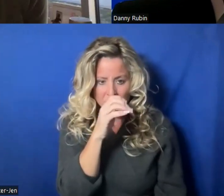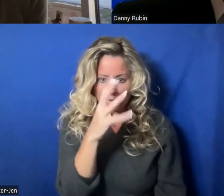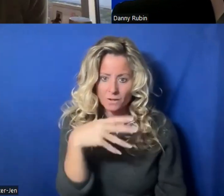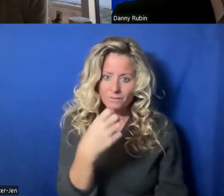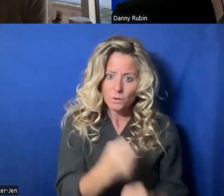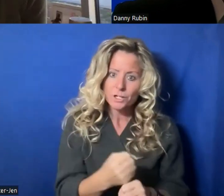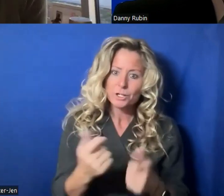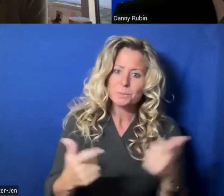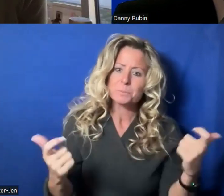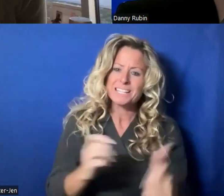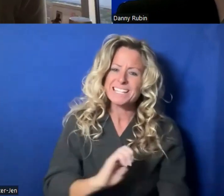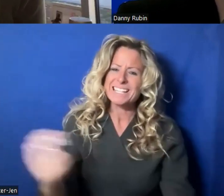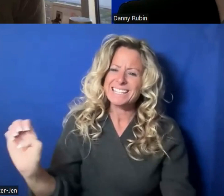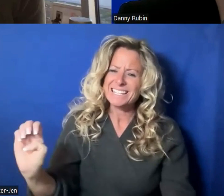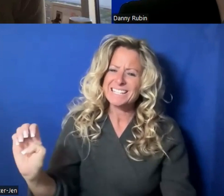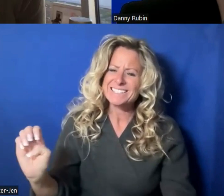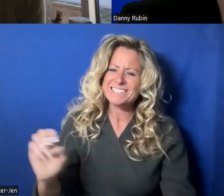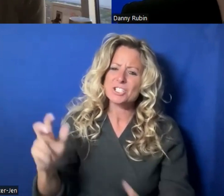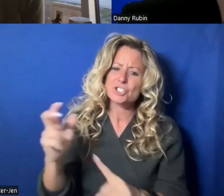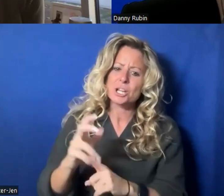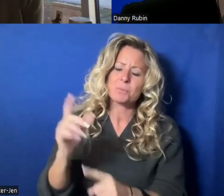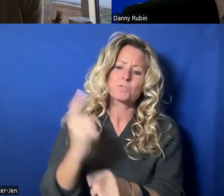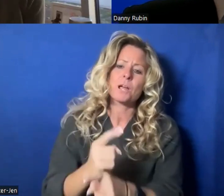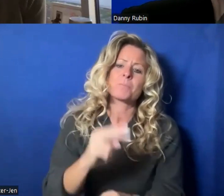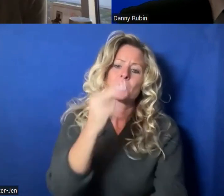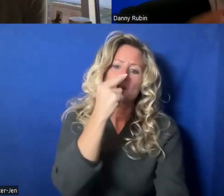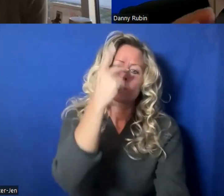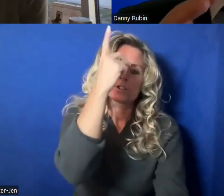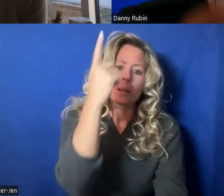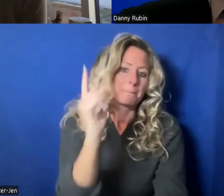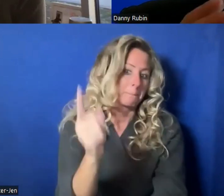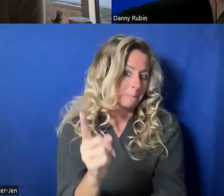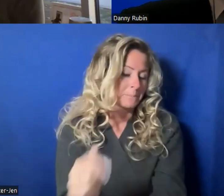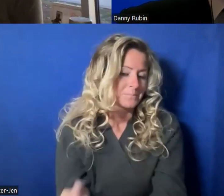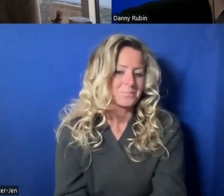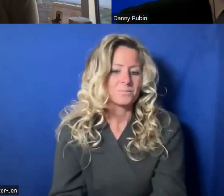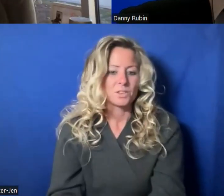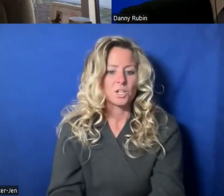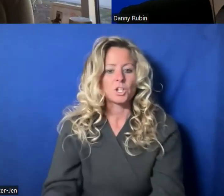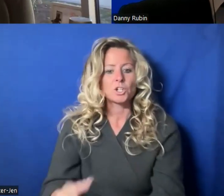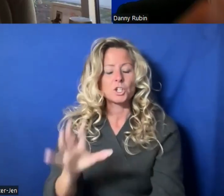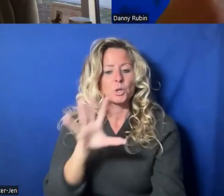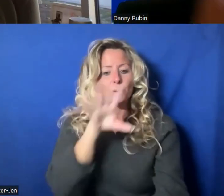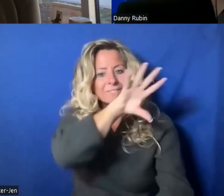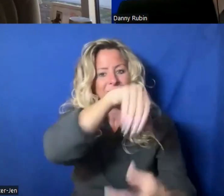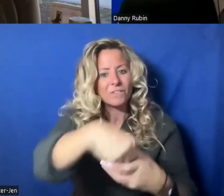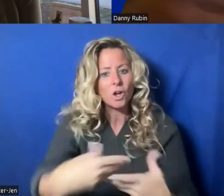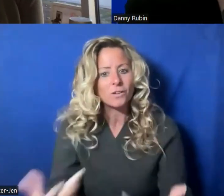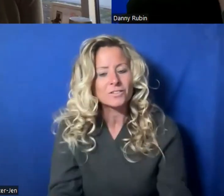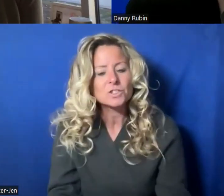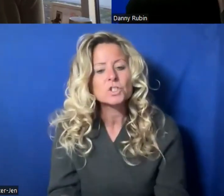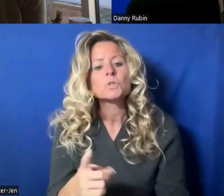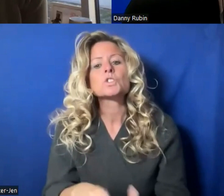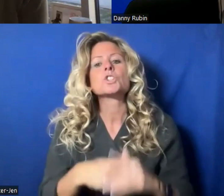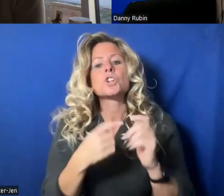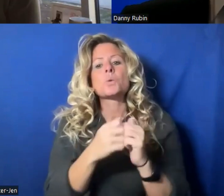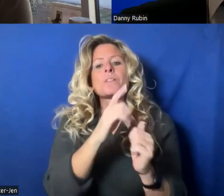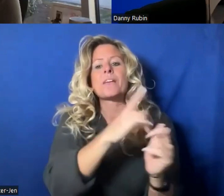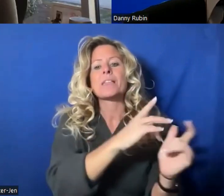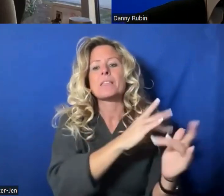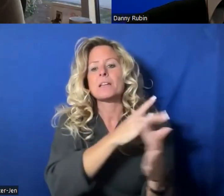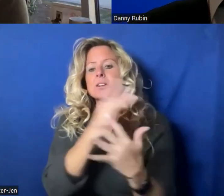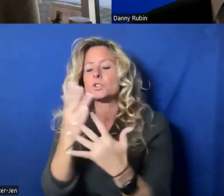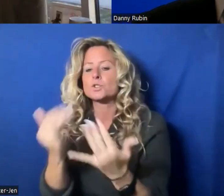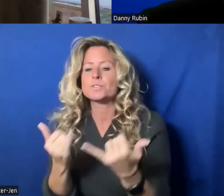East champion we when you were at were. Notre Dame. So Yeah. you were in you were in it. So start with that and bring us up to today,